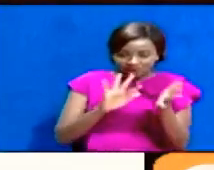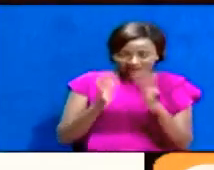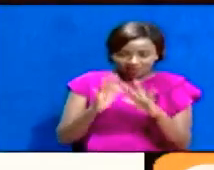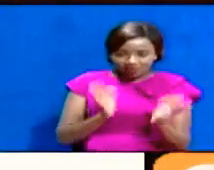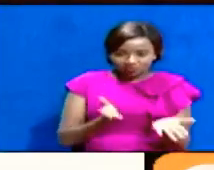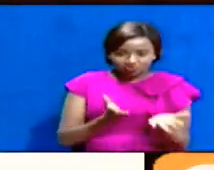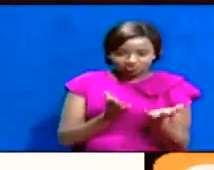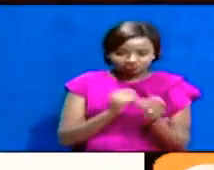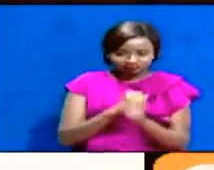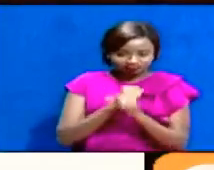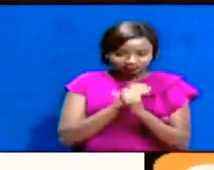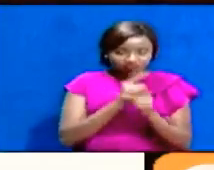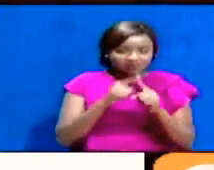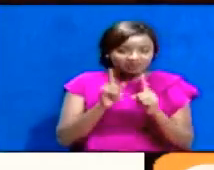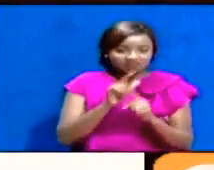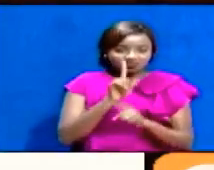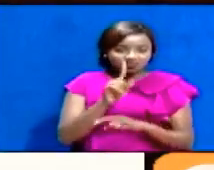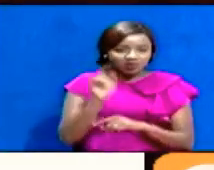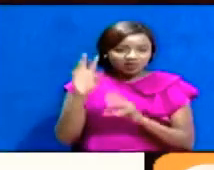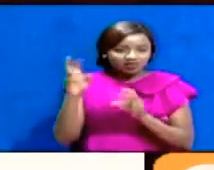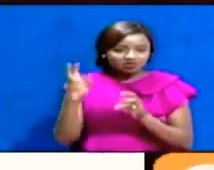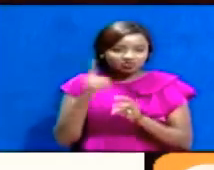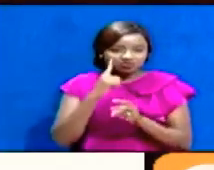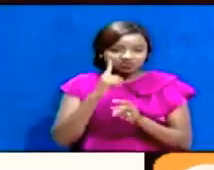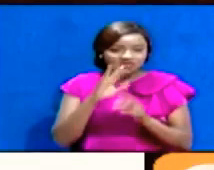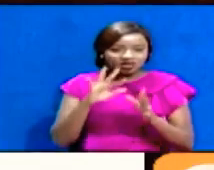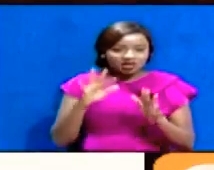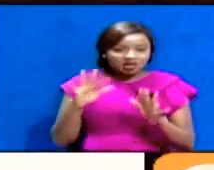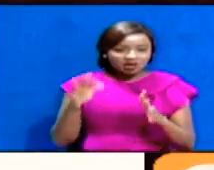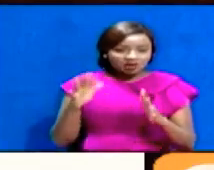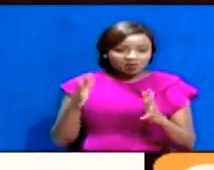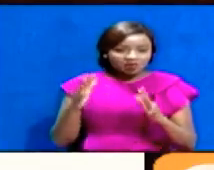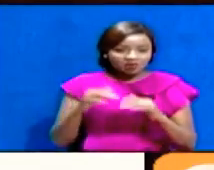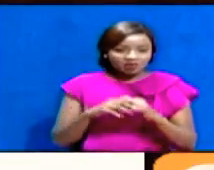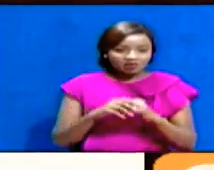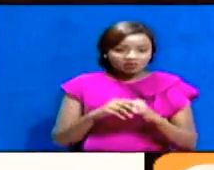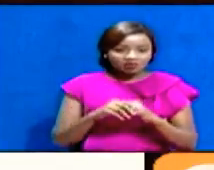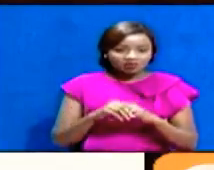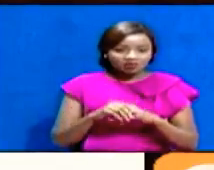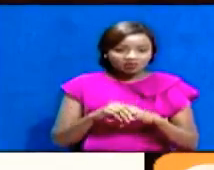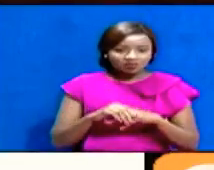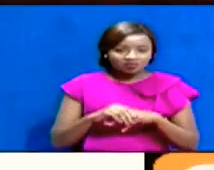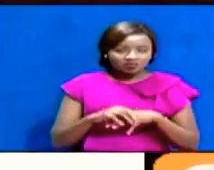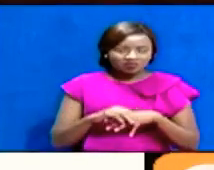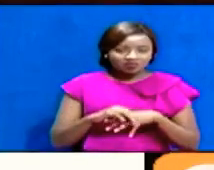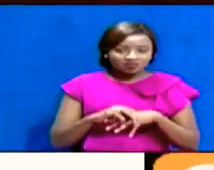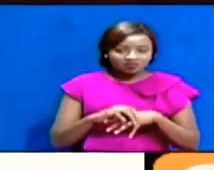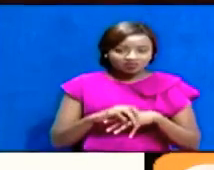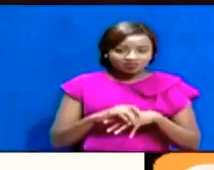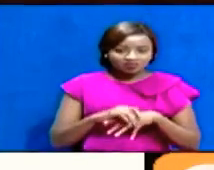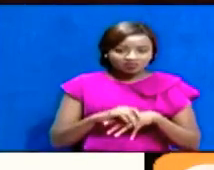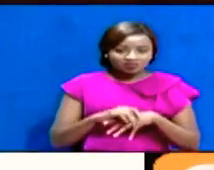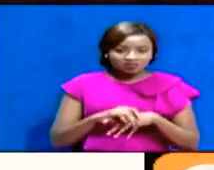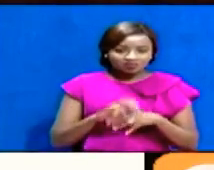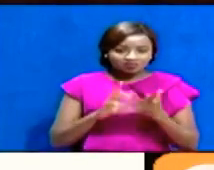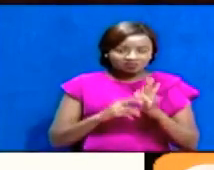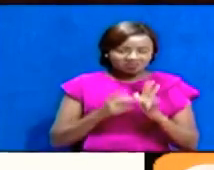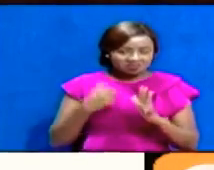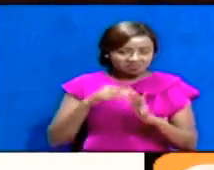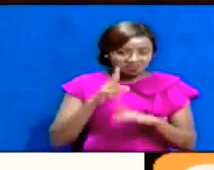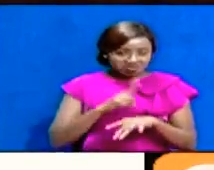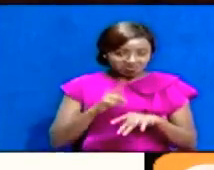think one of the issues around vaccines and how vaccines are developed is, do you either use a live